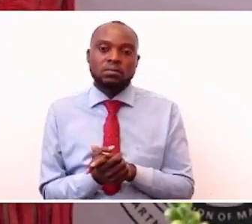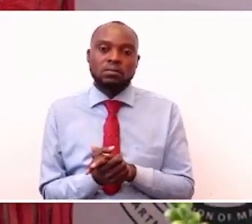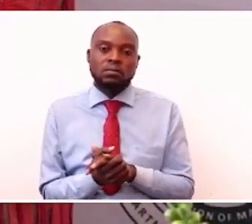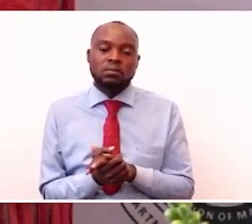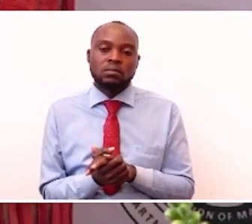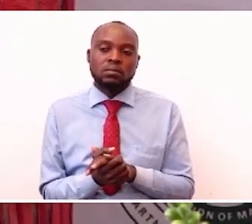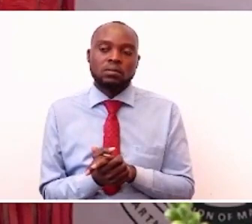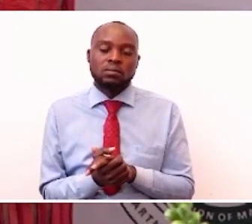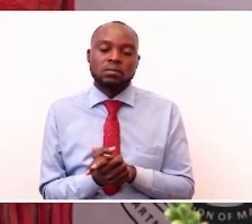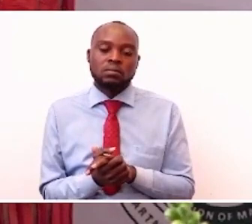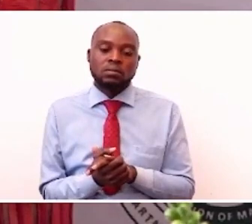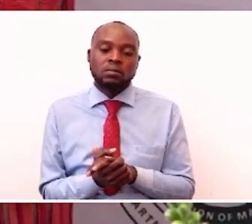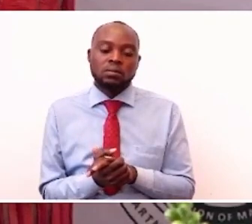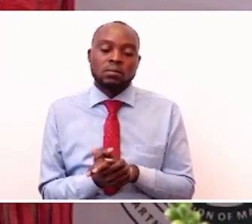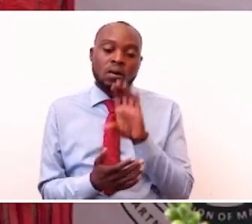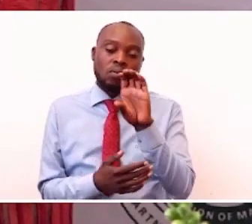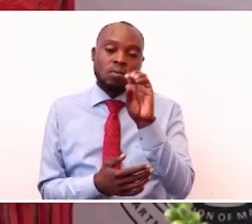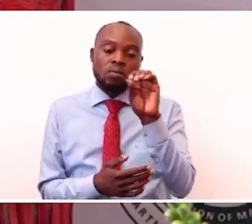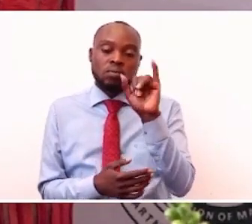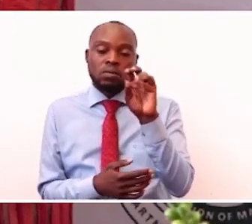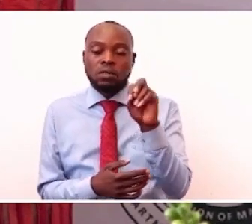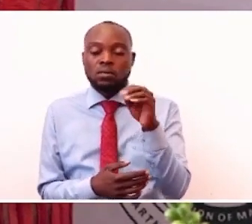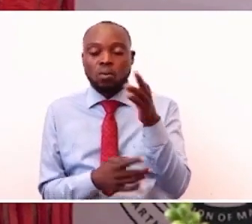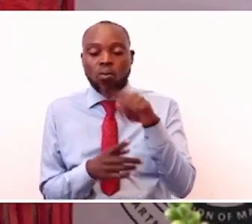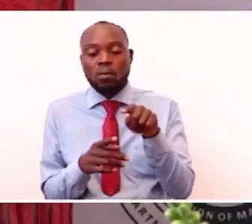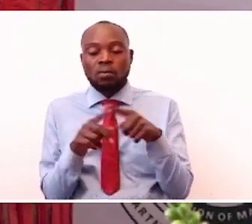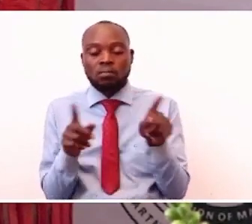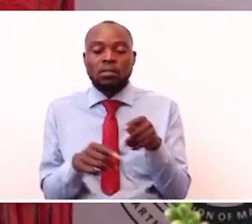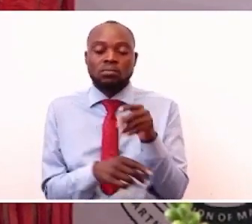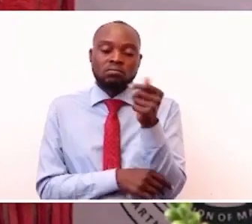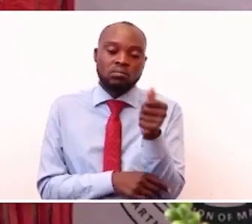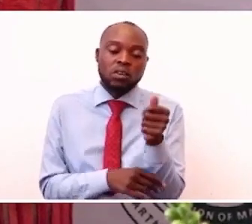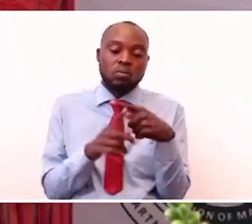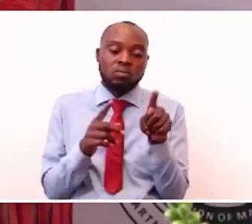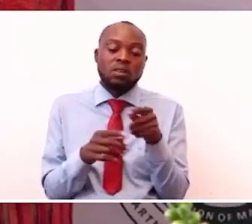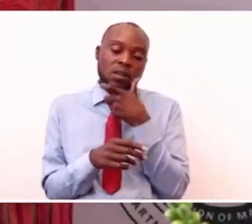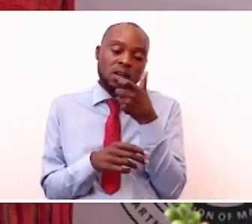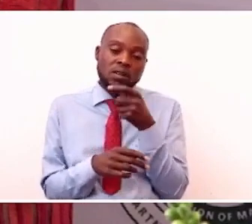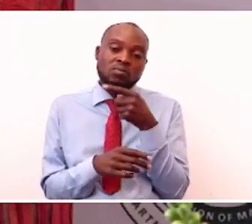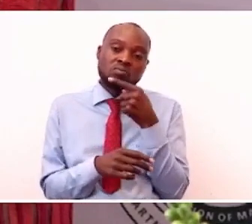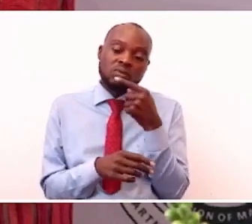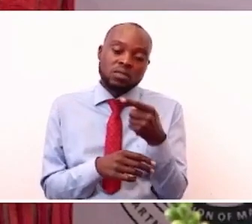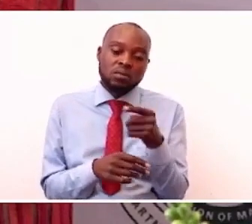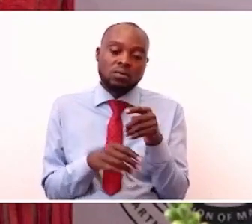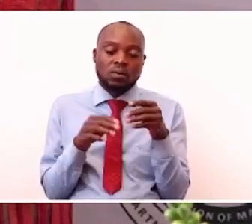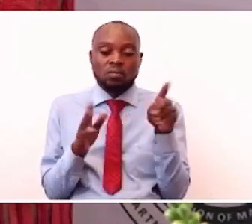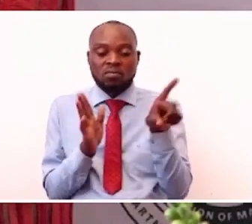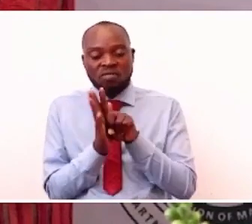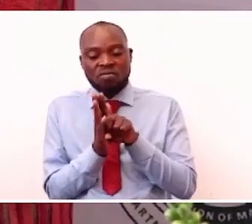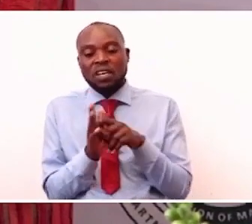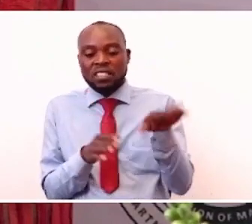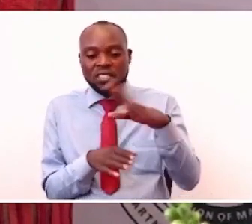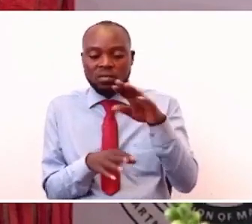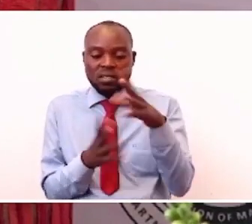other coins and currencies. However, it's also a matter of not regulating every single thing that you